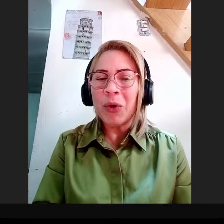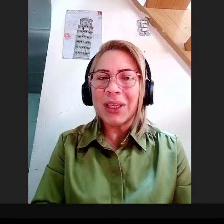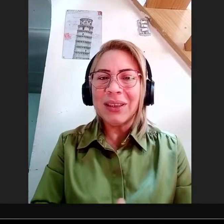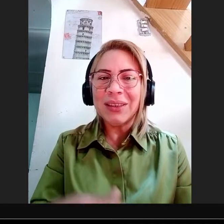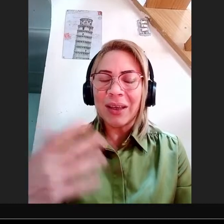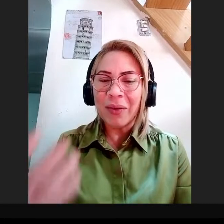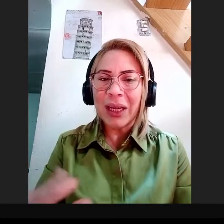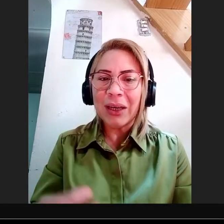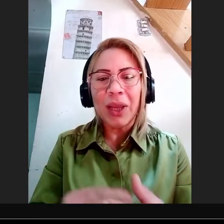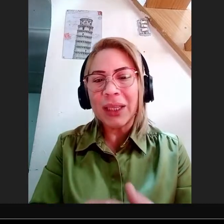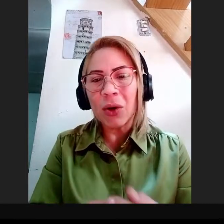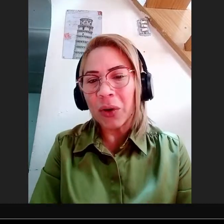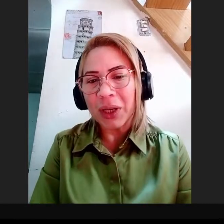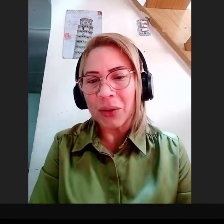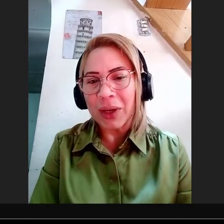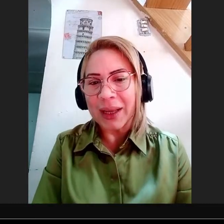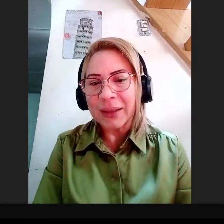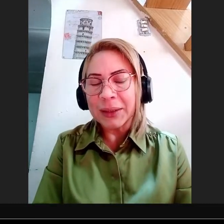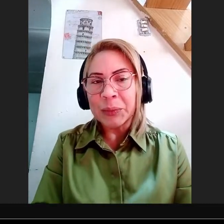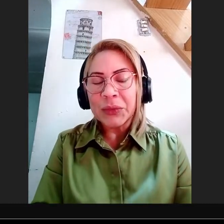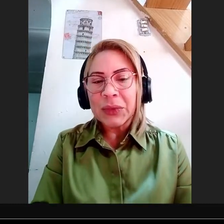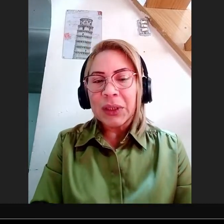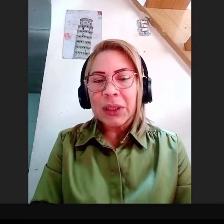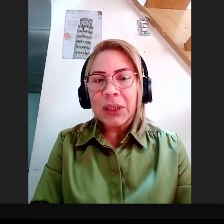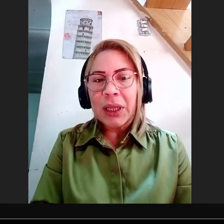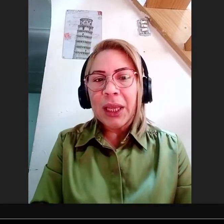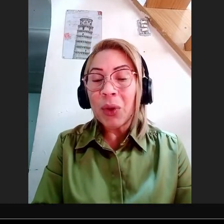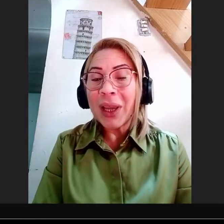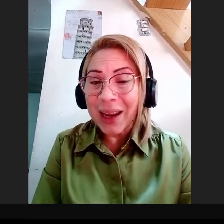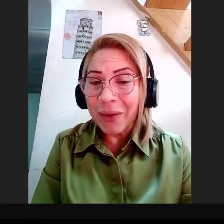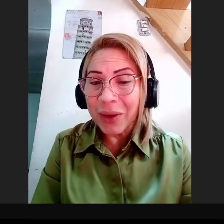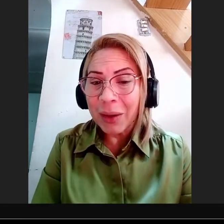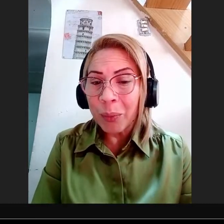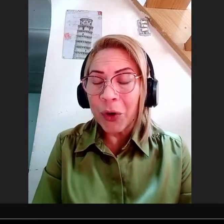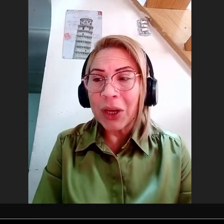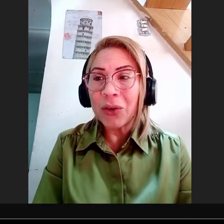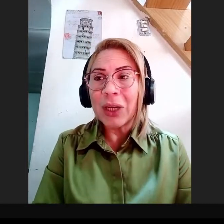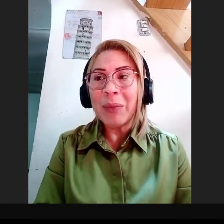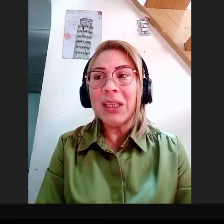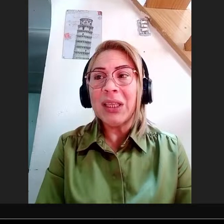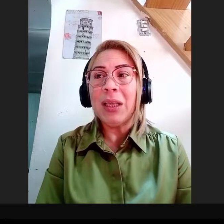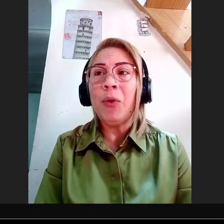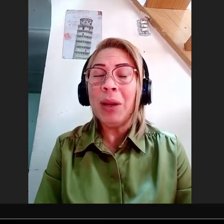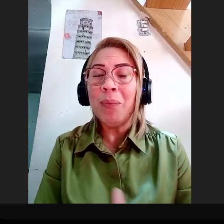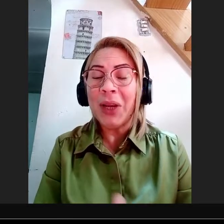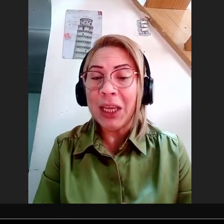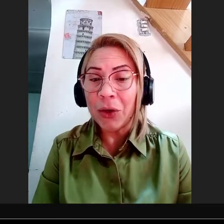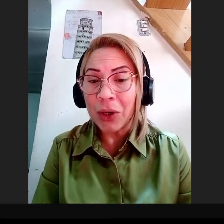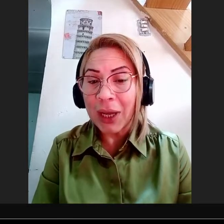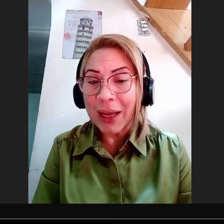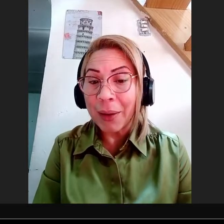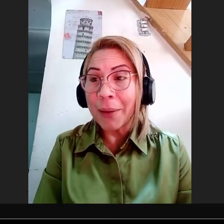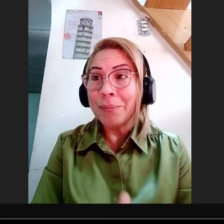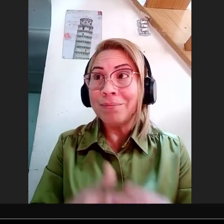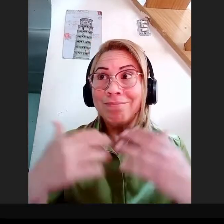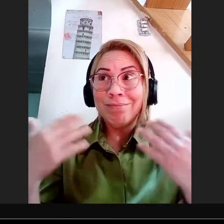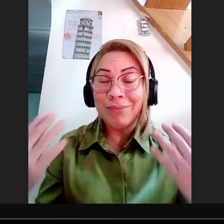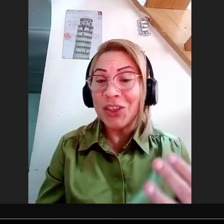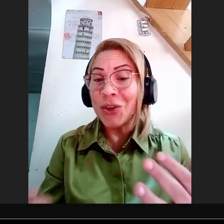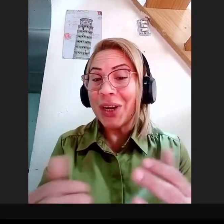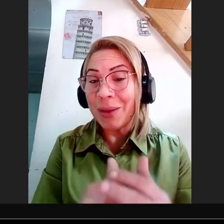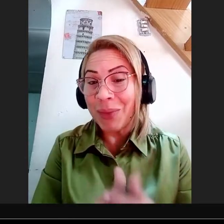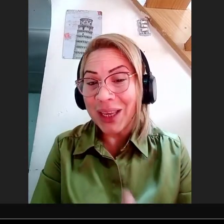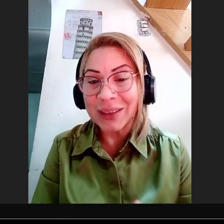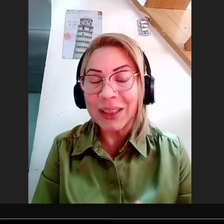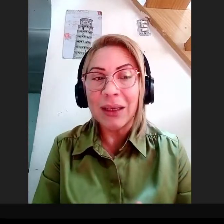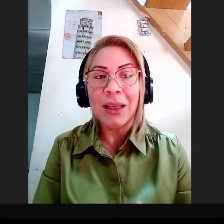crime. It is very important to know what is happening here. This is very serious because it